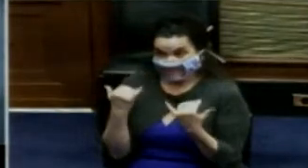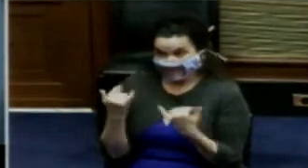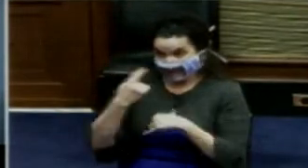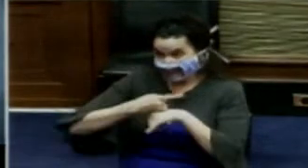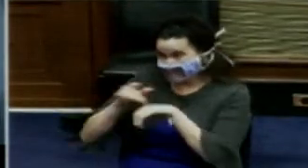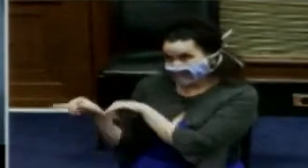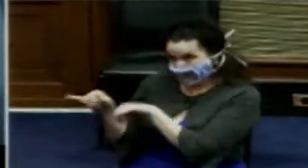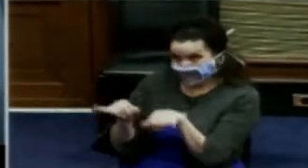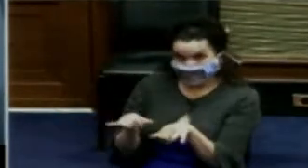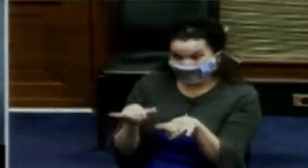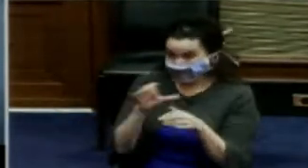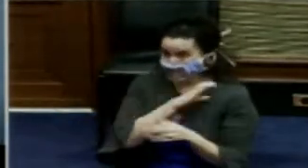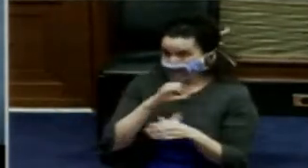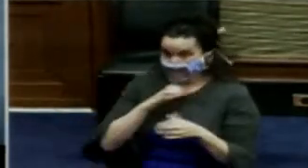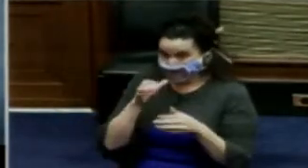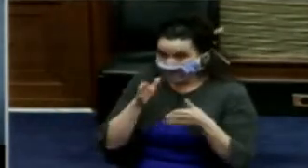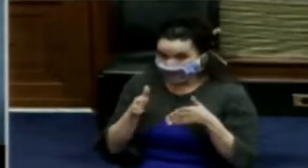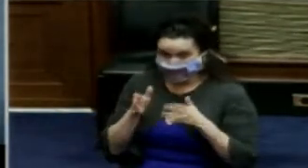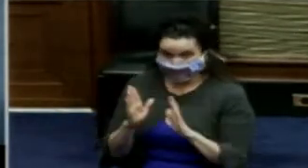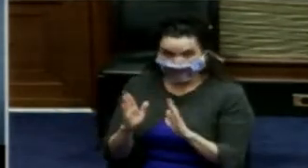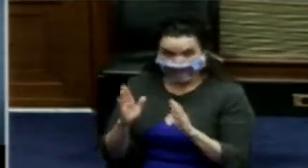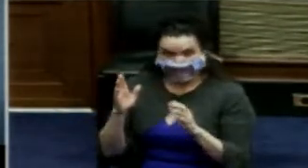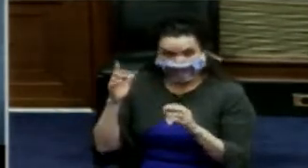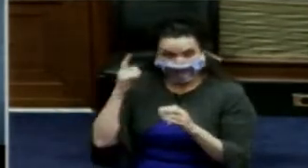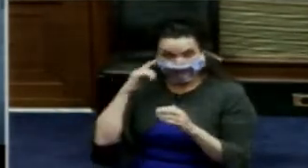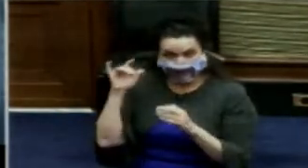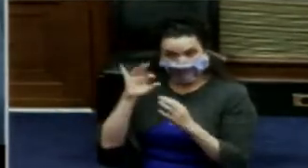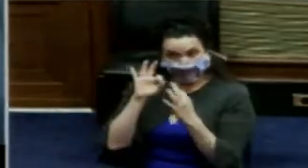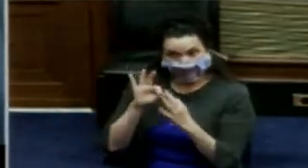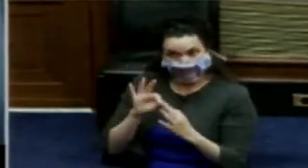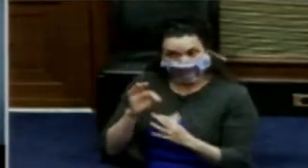right, that sounds perfectly logical to me.